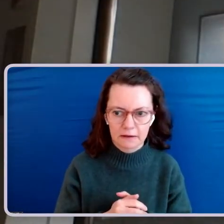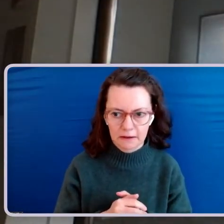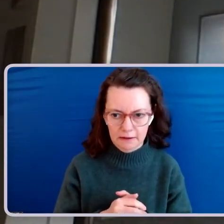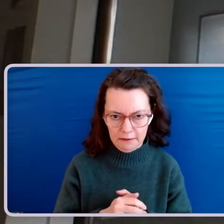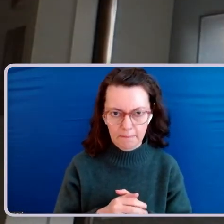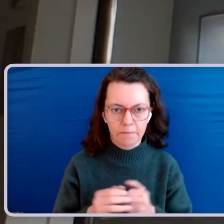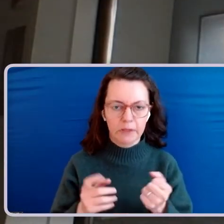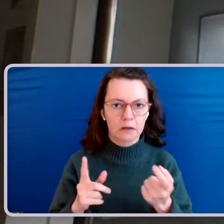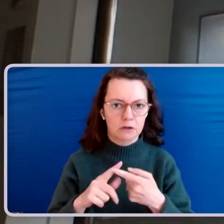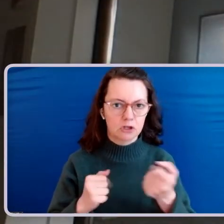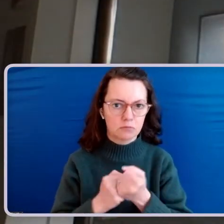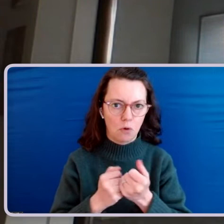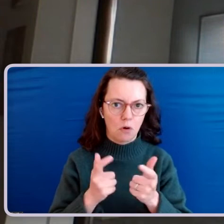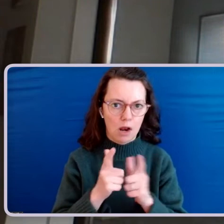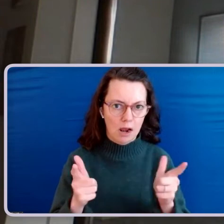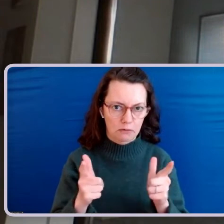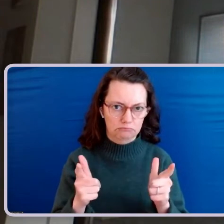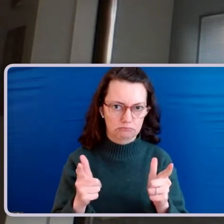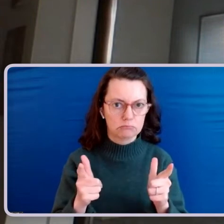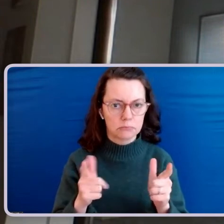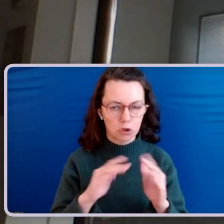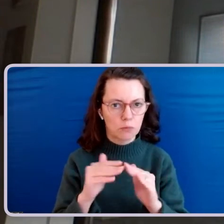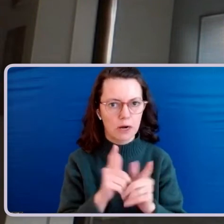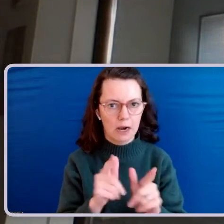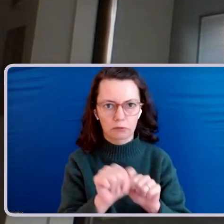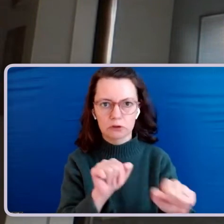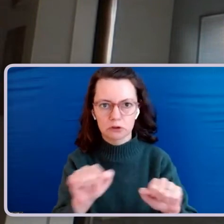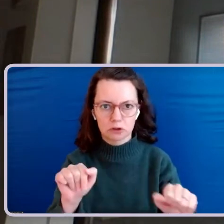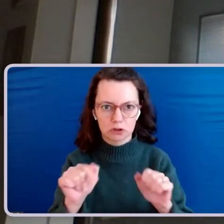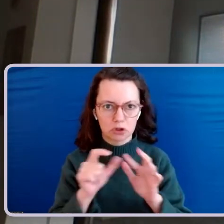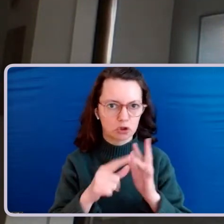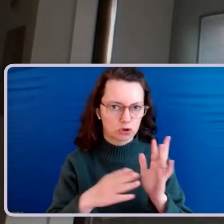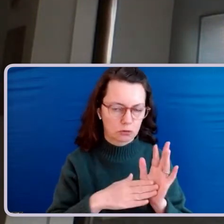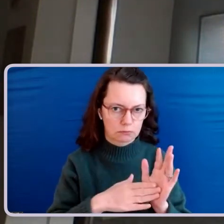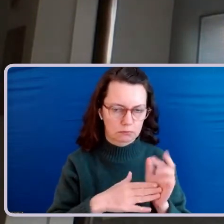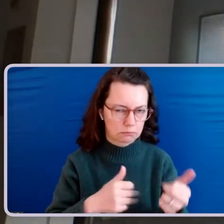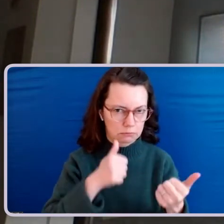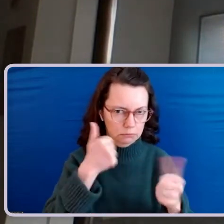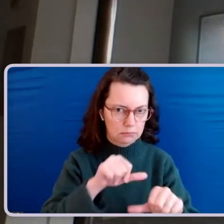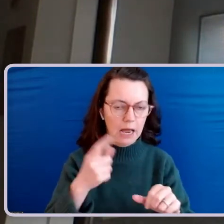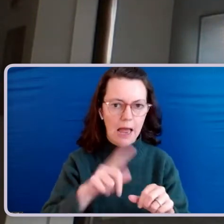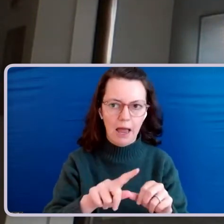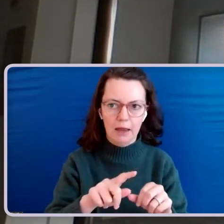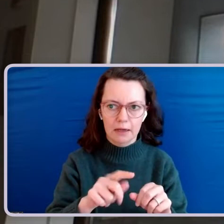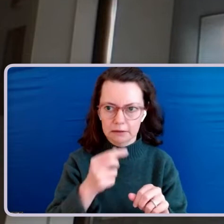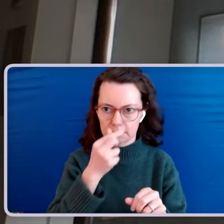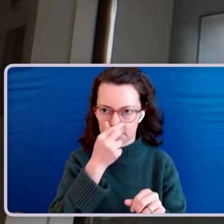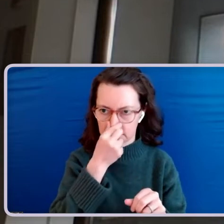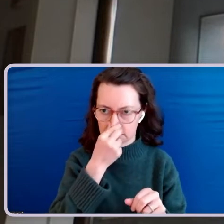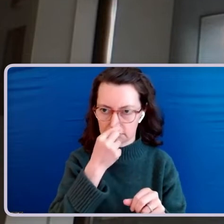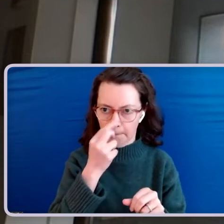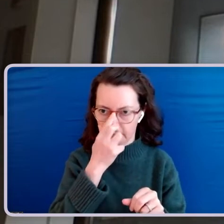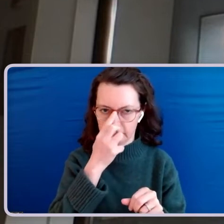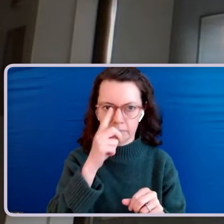and in particular, community language, which Dom could definitely speak to, but also for people who use different forms